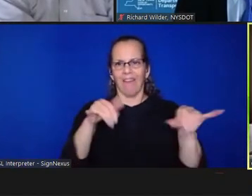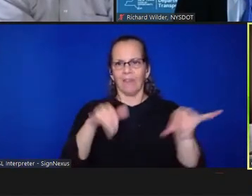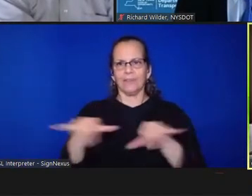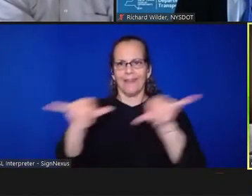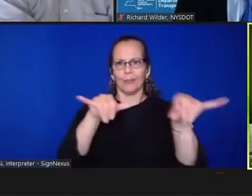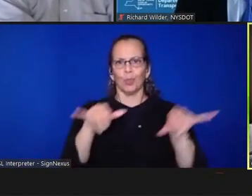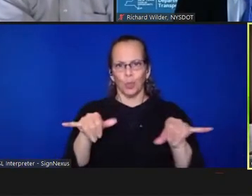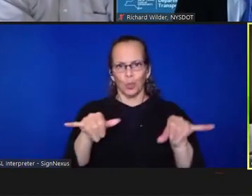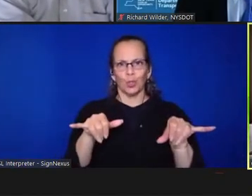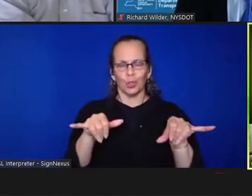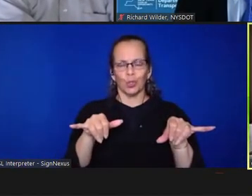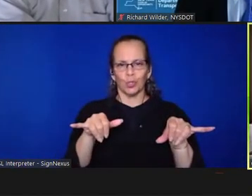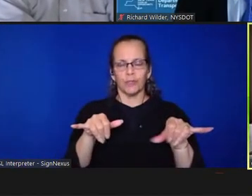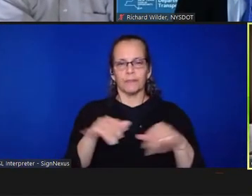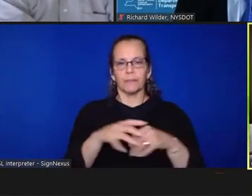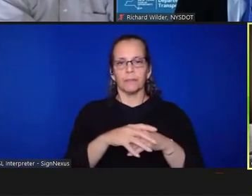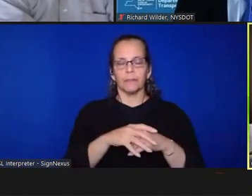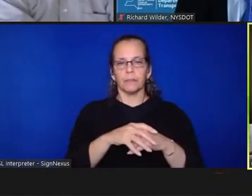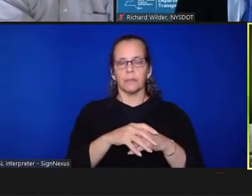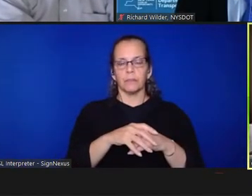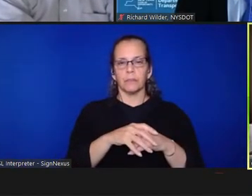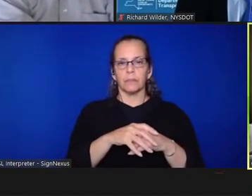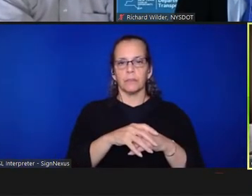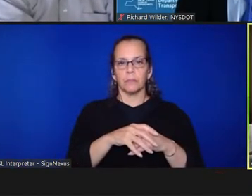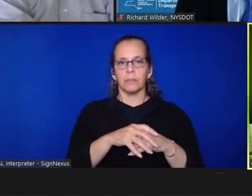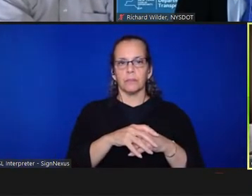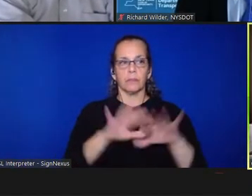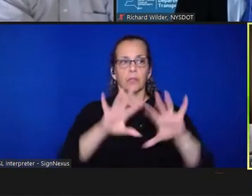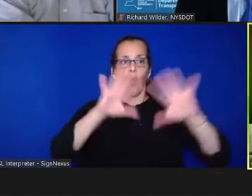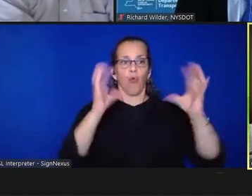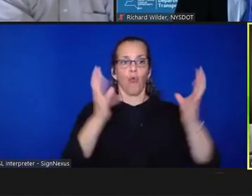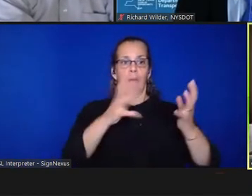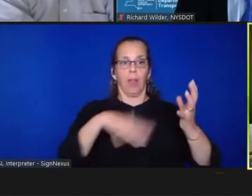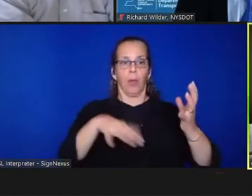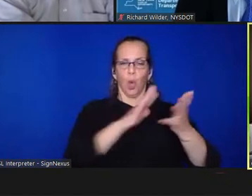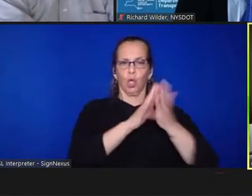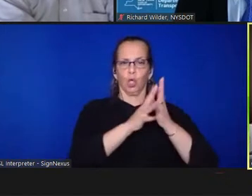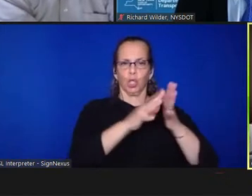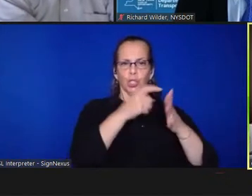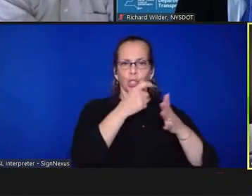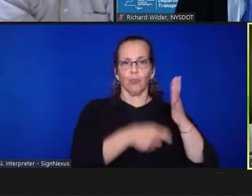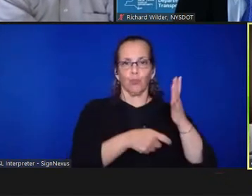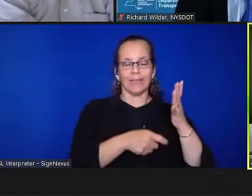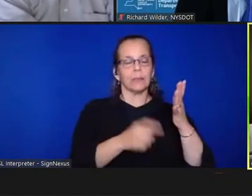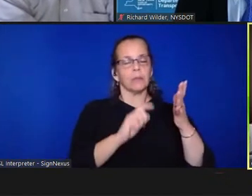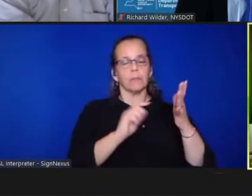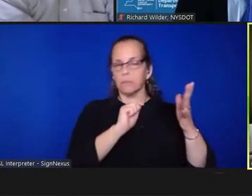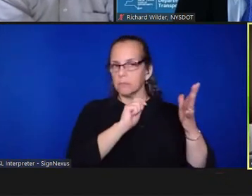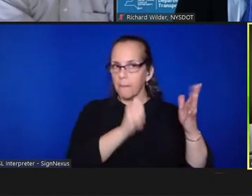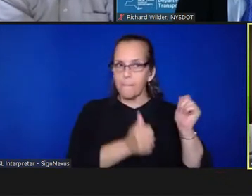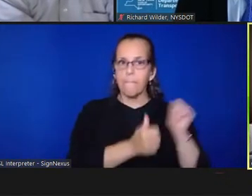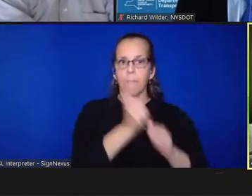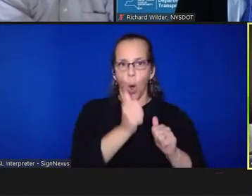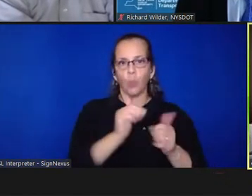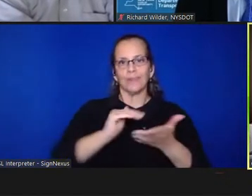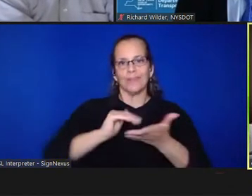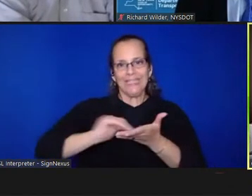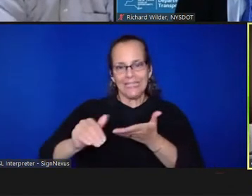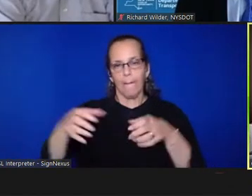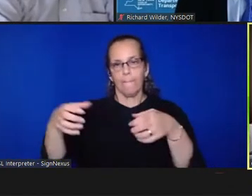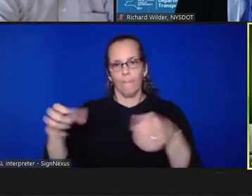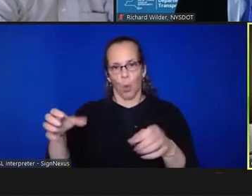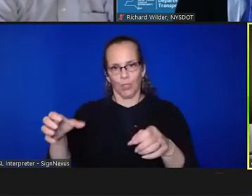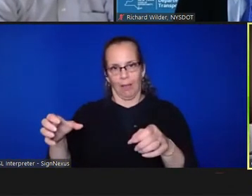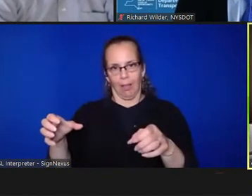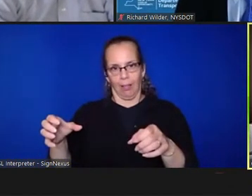municipality around the world where congestion pricing has been imposed exempts motorcycles motorcycles indisputably reduced